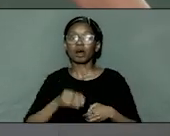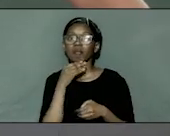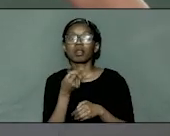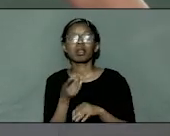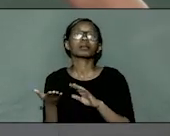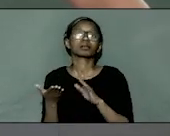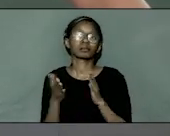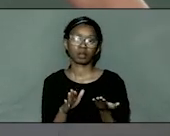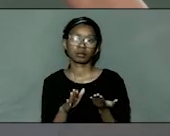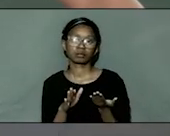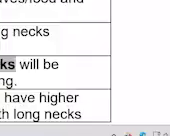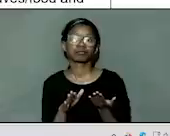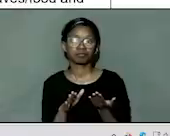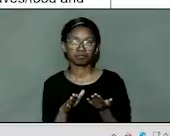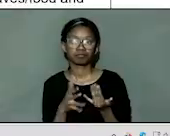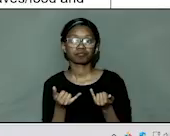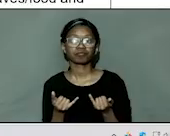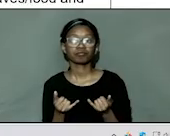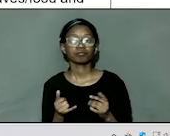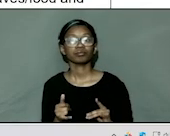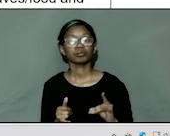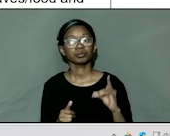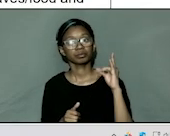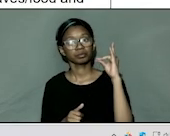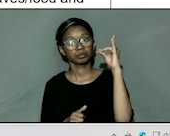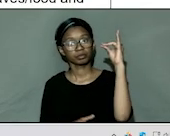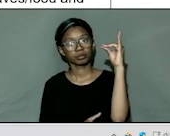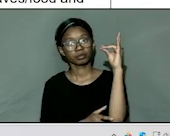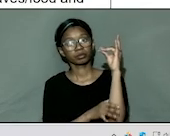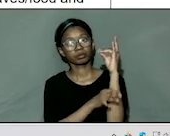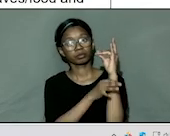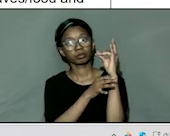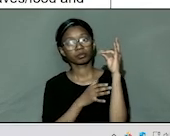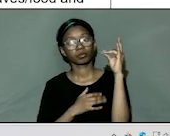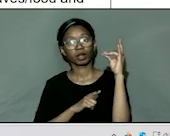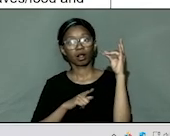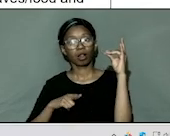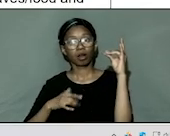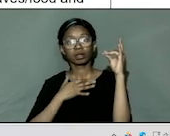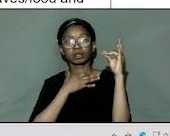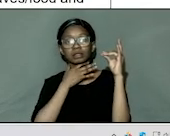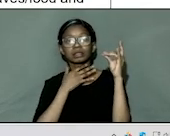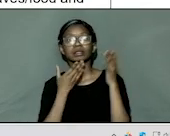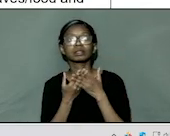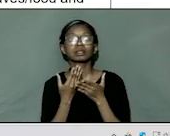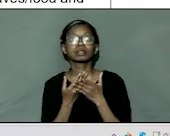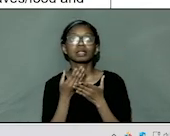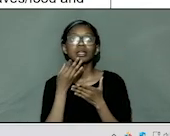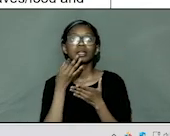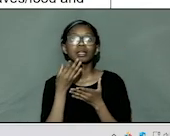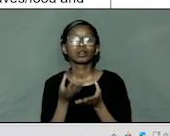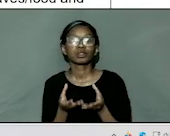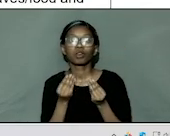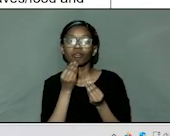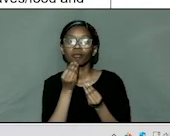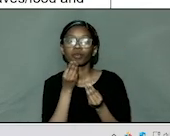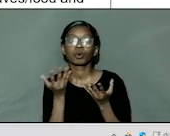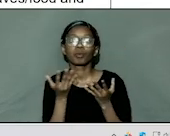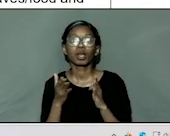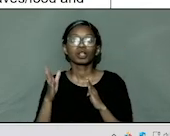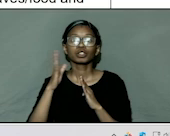So for giraffes with long necks, you will state that they could get the food from the top of the trees because